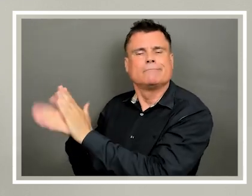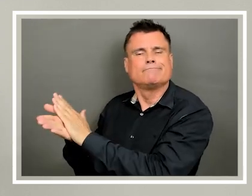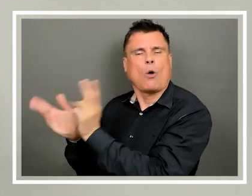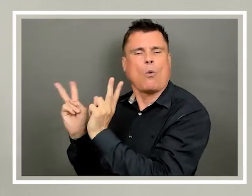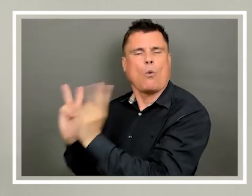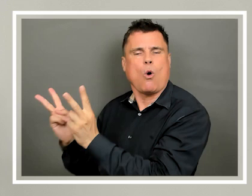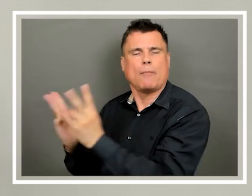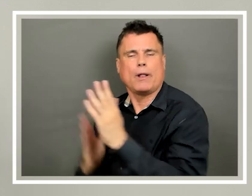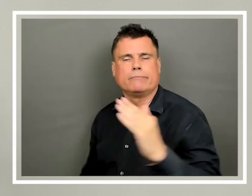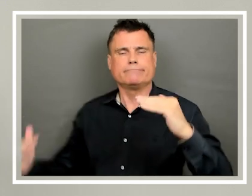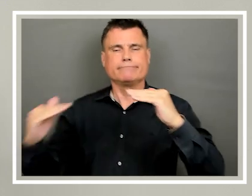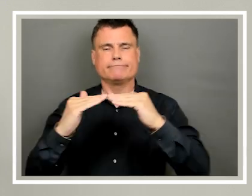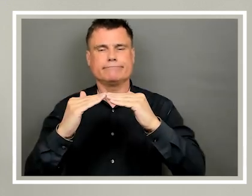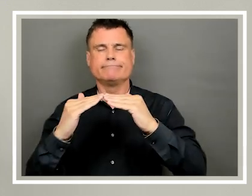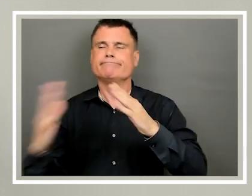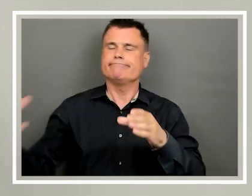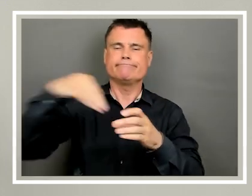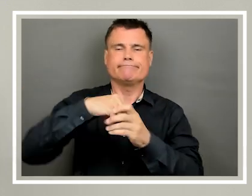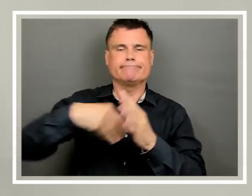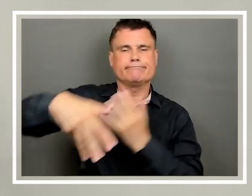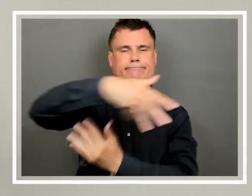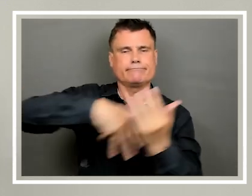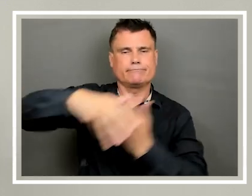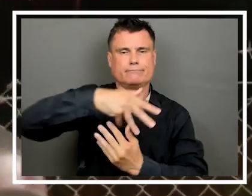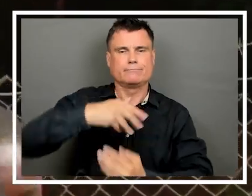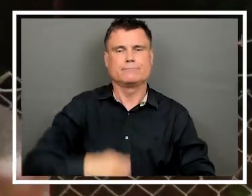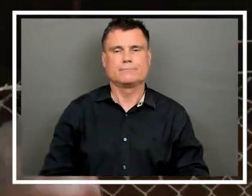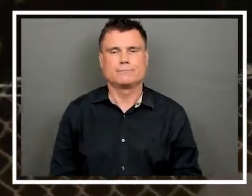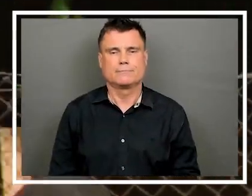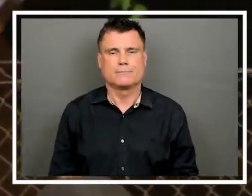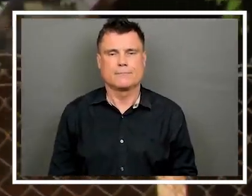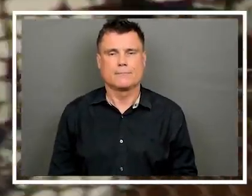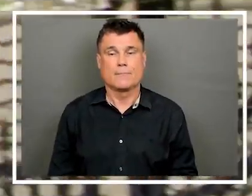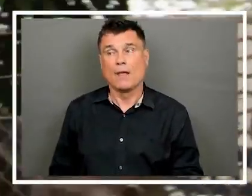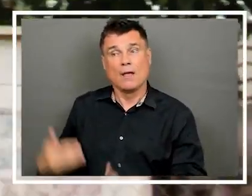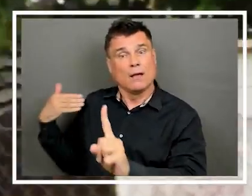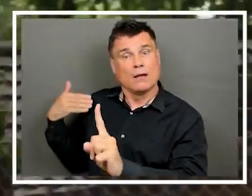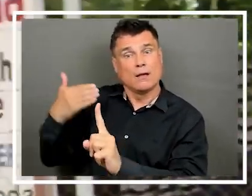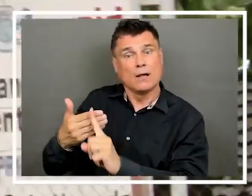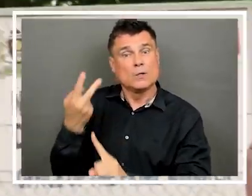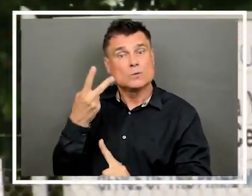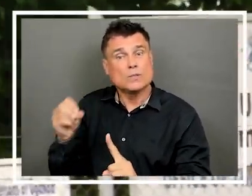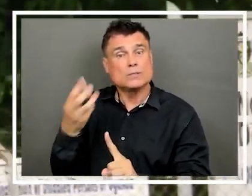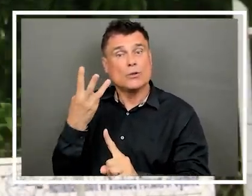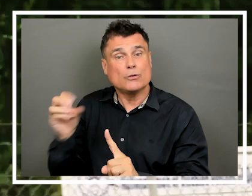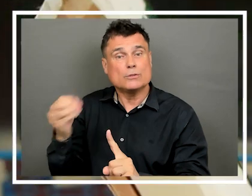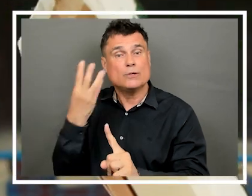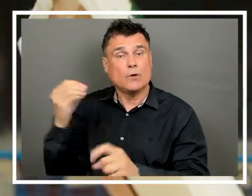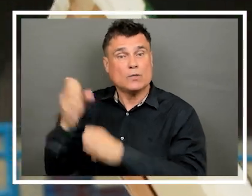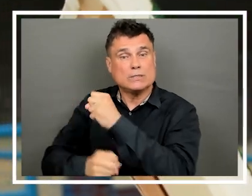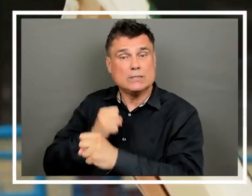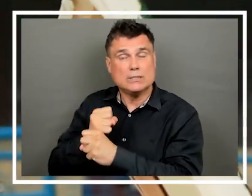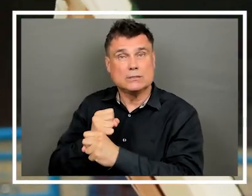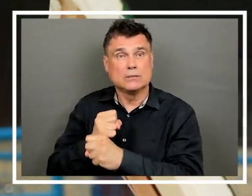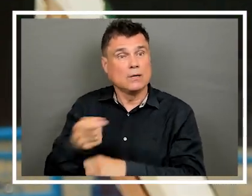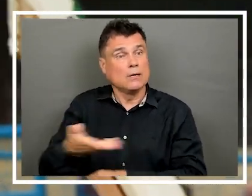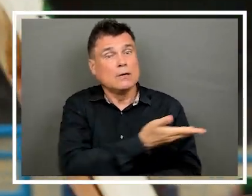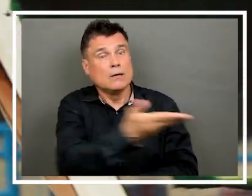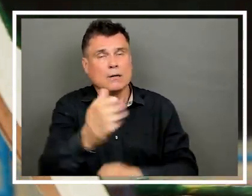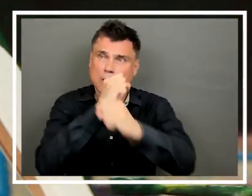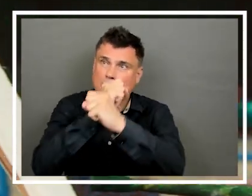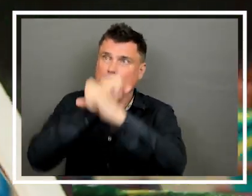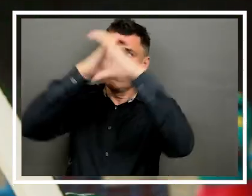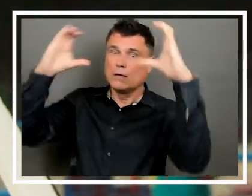or a doctor in order to take part in society. In the last few decades, the perception of disability